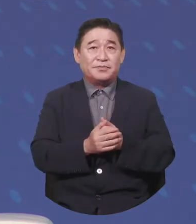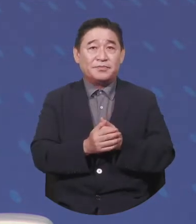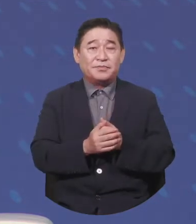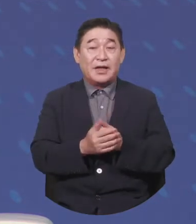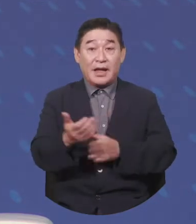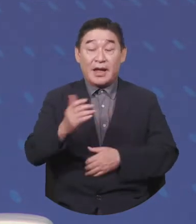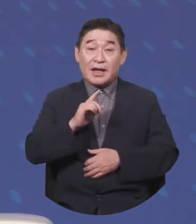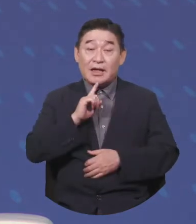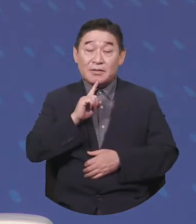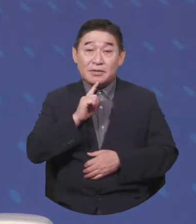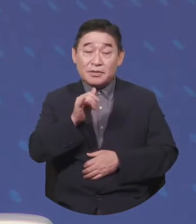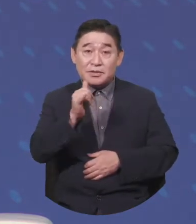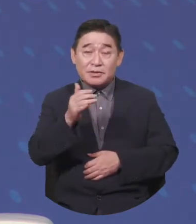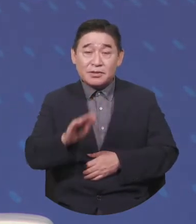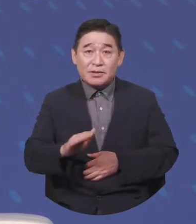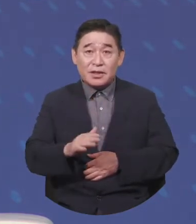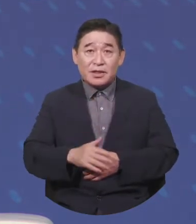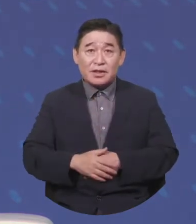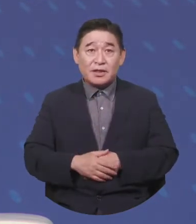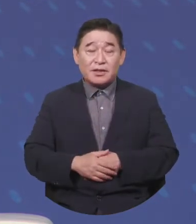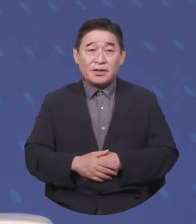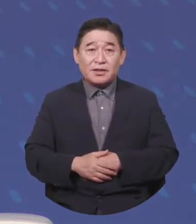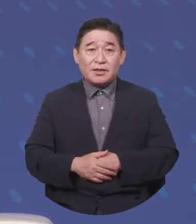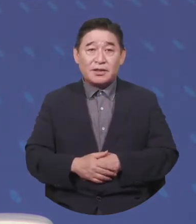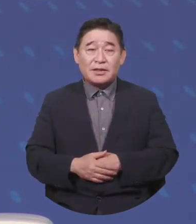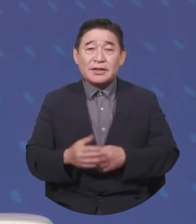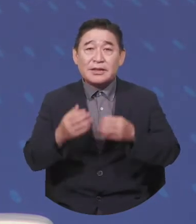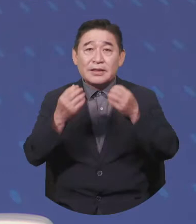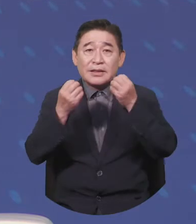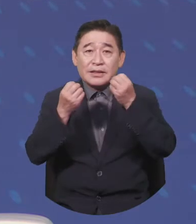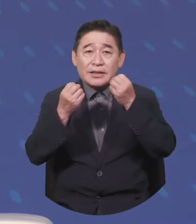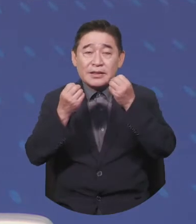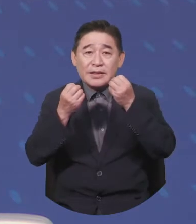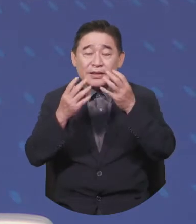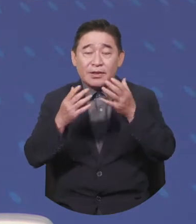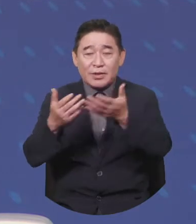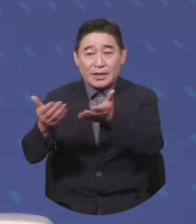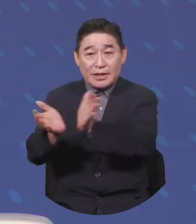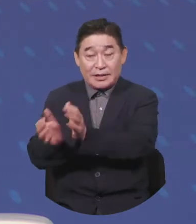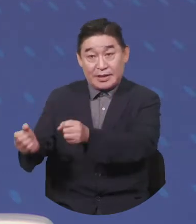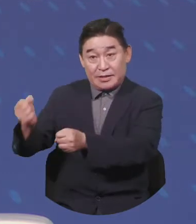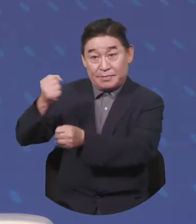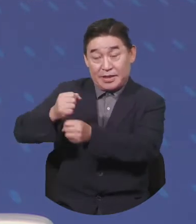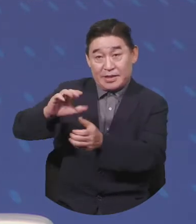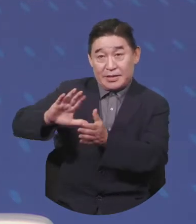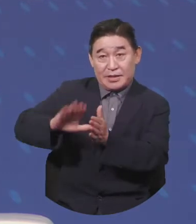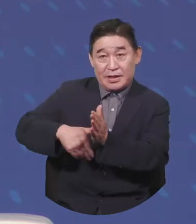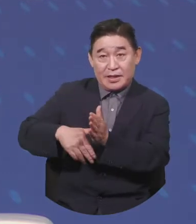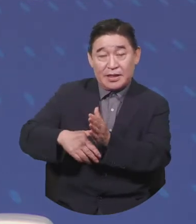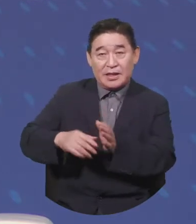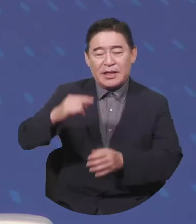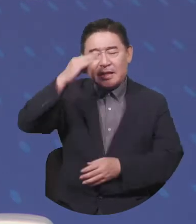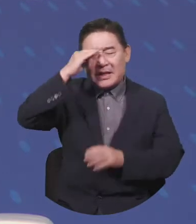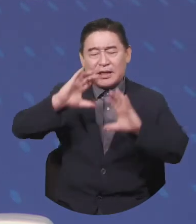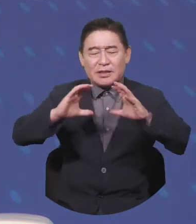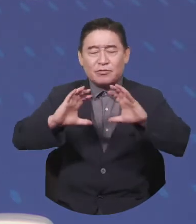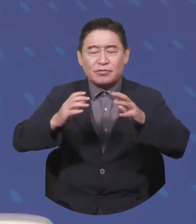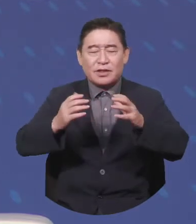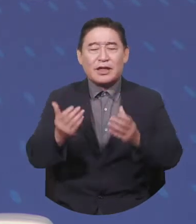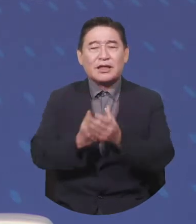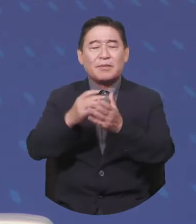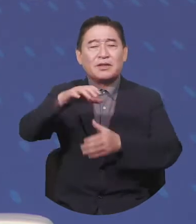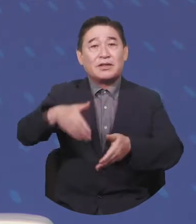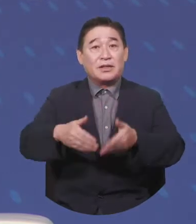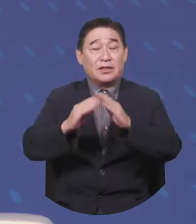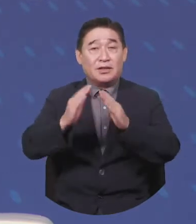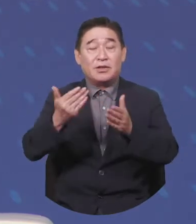launch of Kazakh Aid, and I was wondering if you could tell us a little bit about, as a new agency, how are you